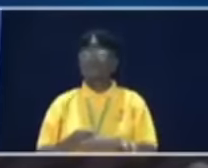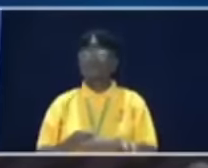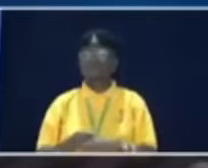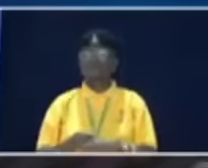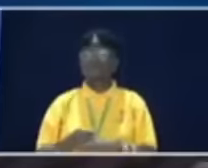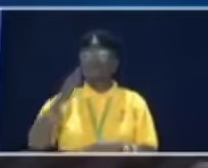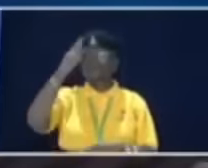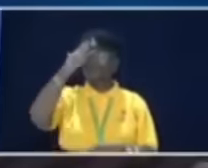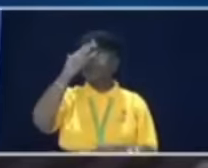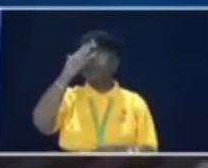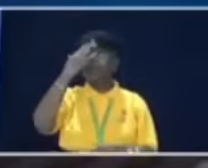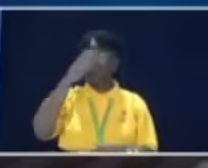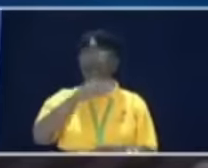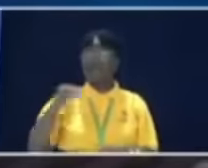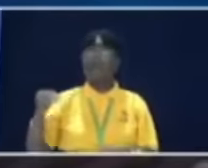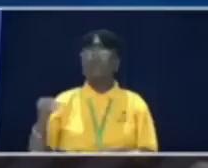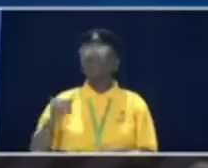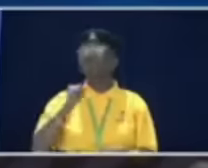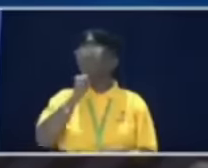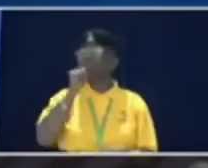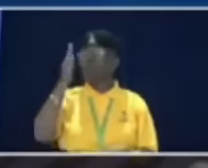known and unknown,